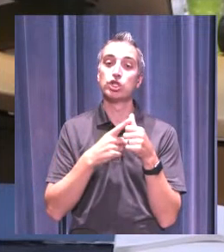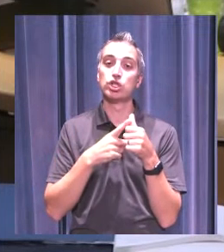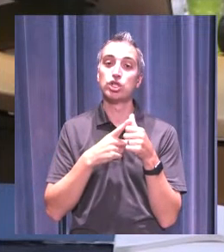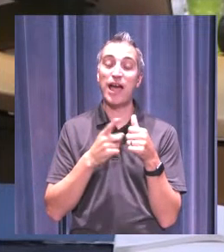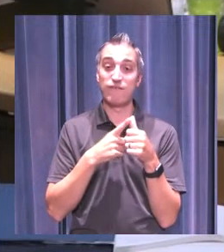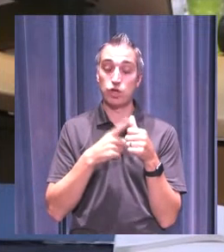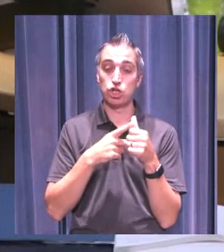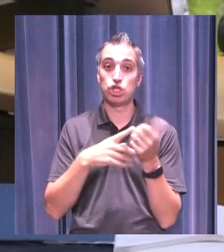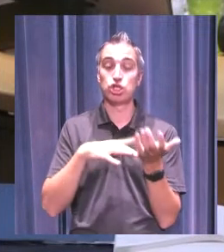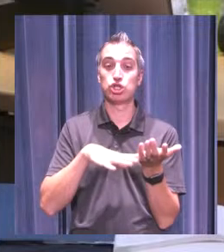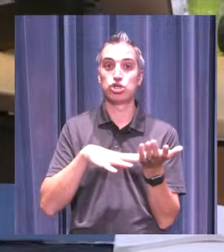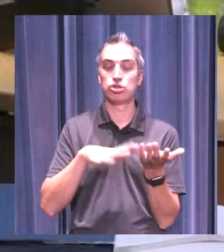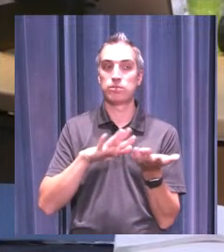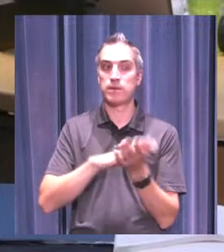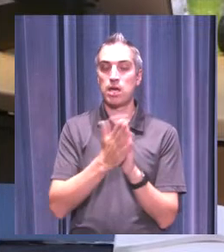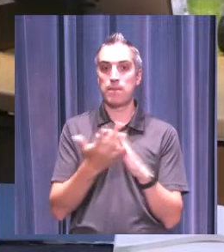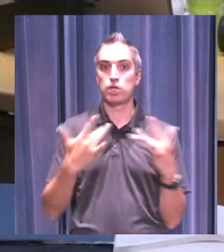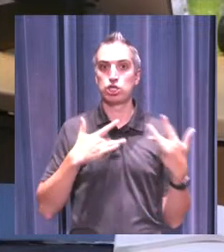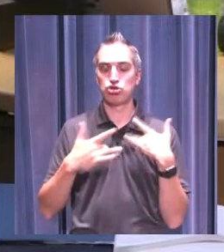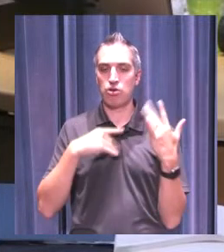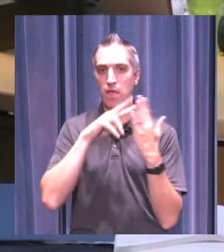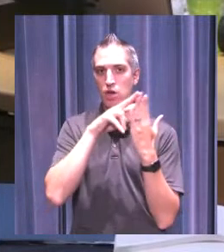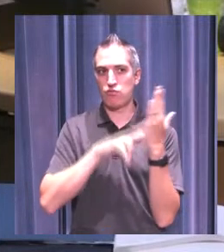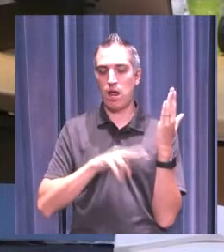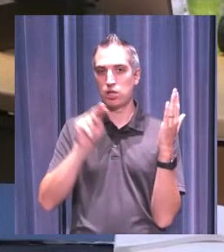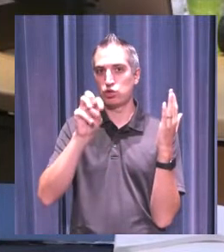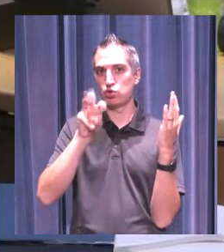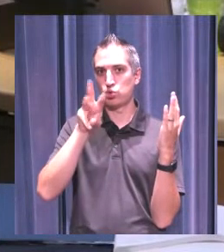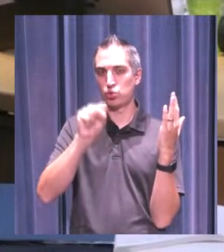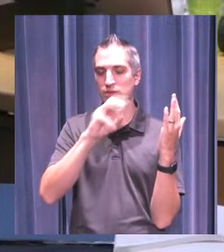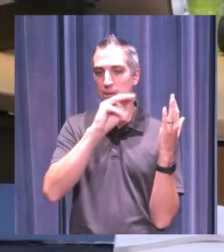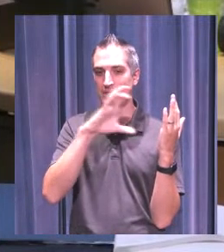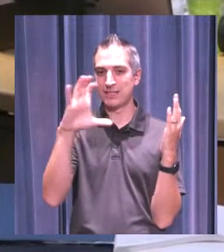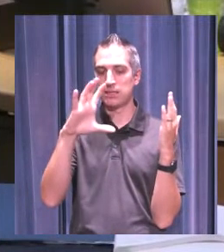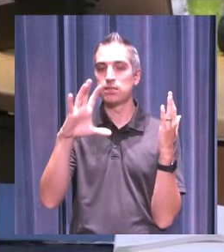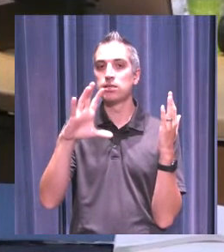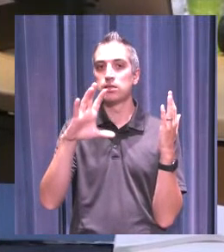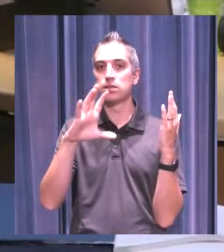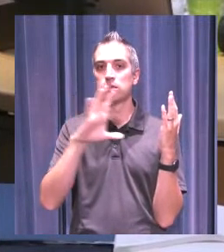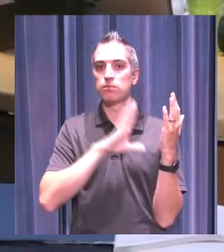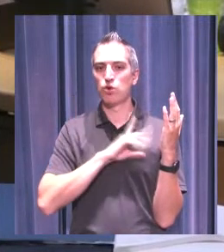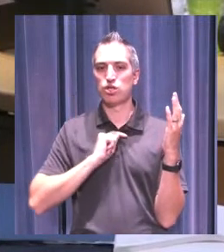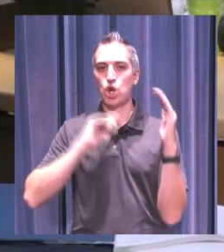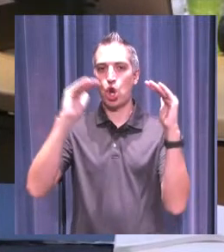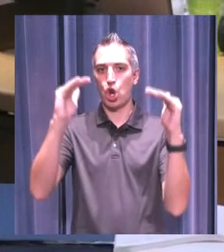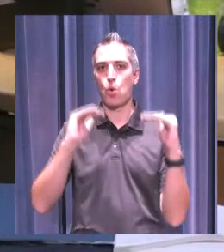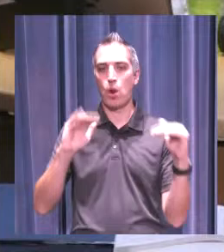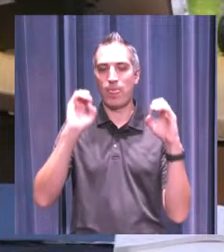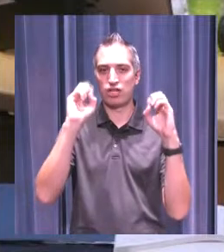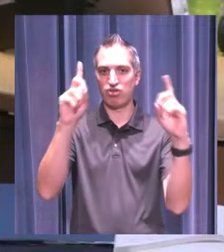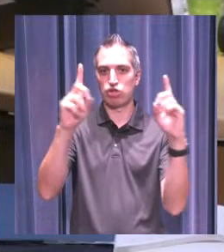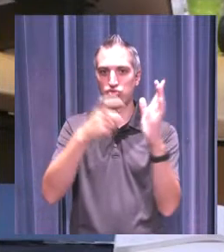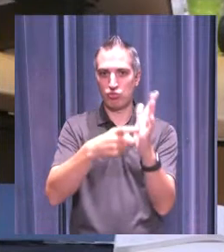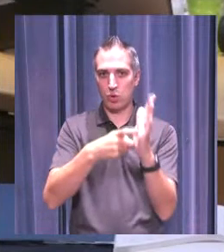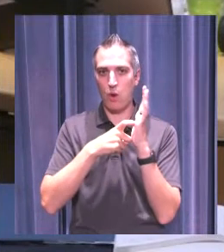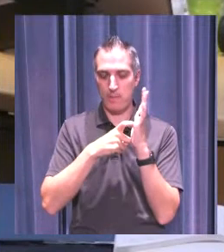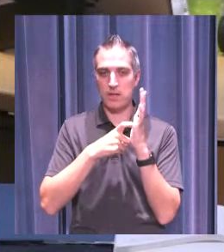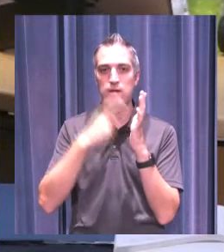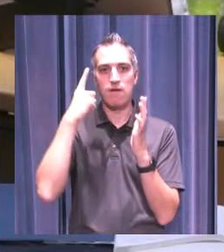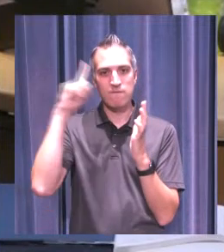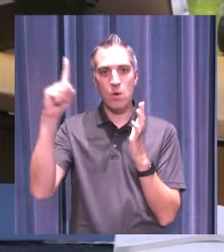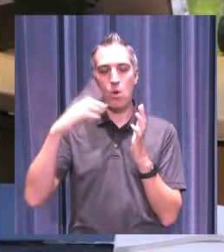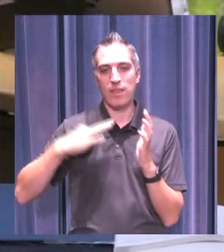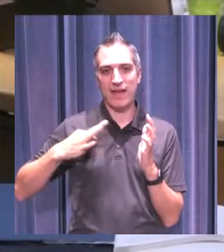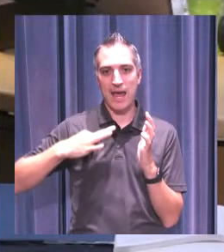first became concerned when I read in the news that the MCC Board of Trustees lowered the education requirements for the